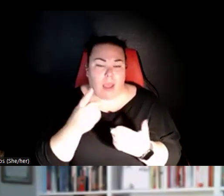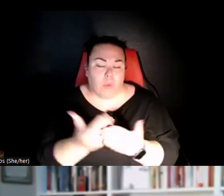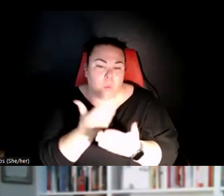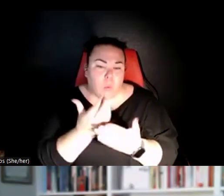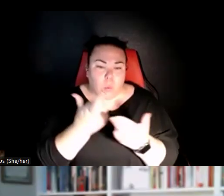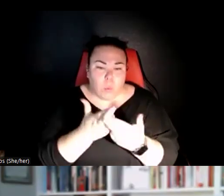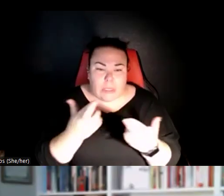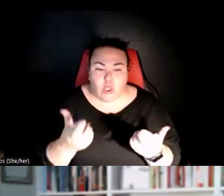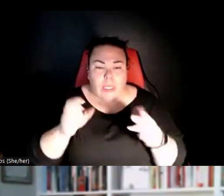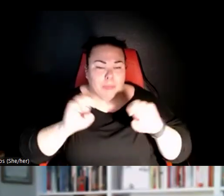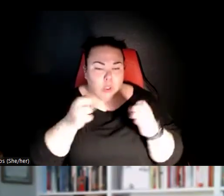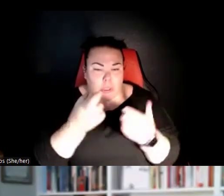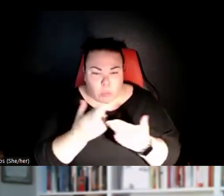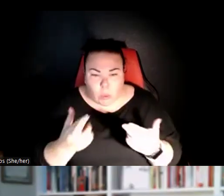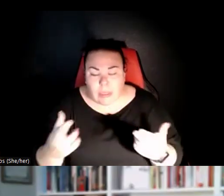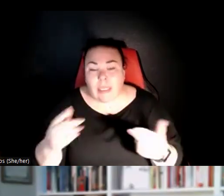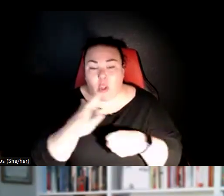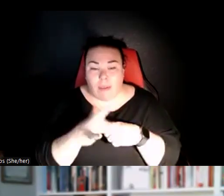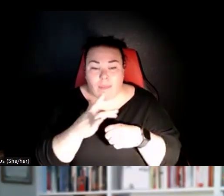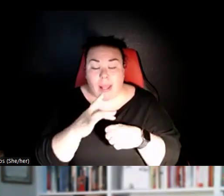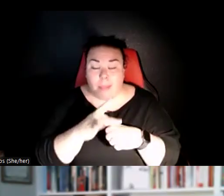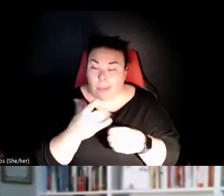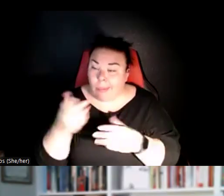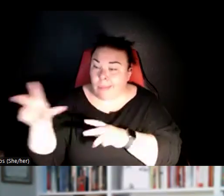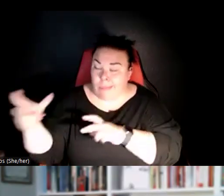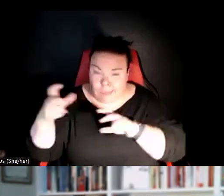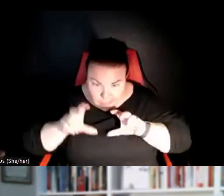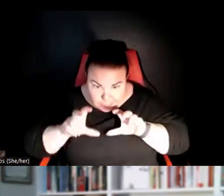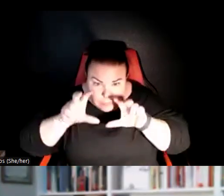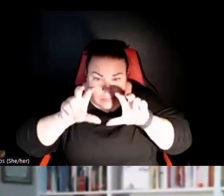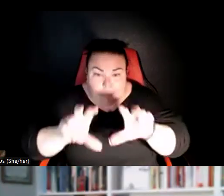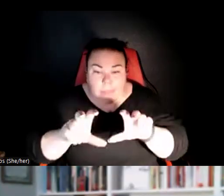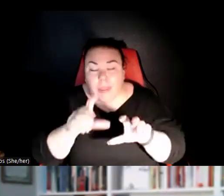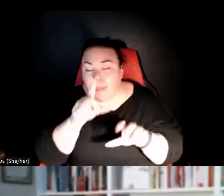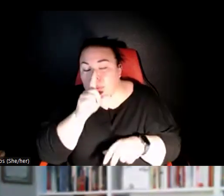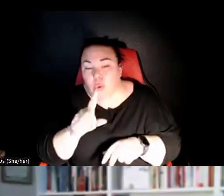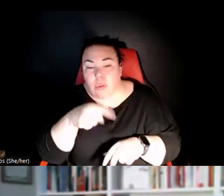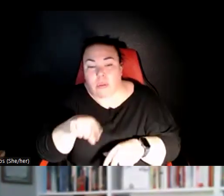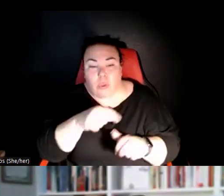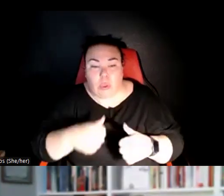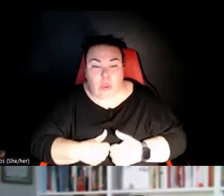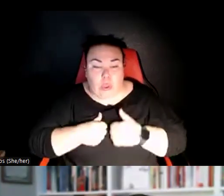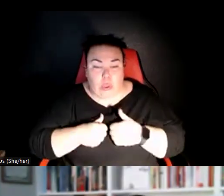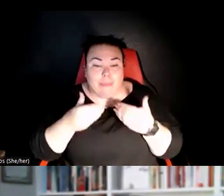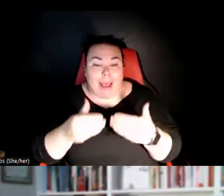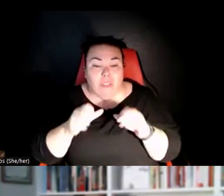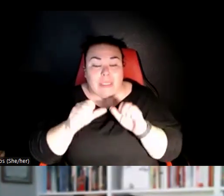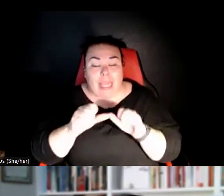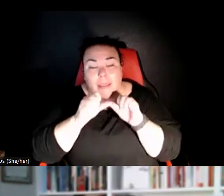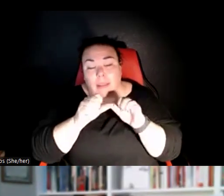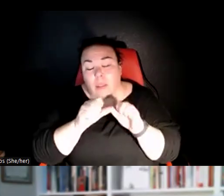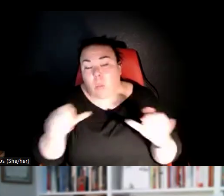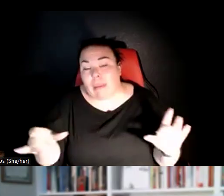in a pathway for survivors to be able to ensure that they are connected and have access